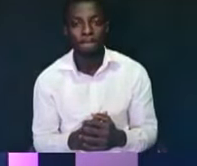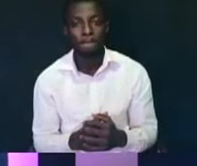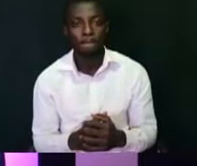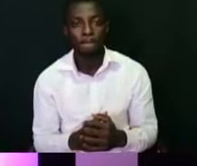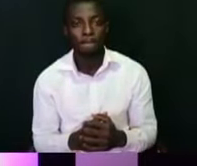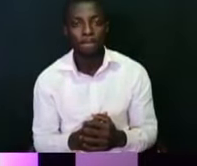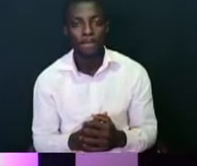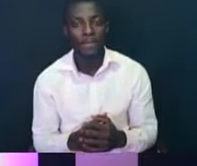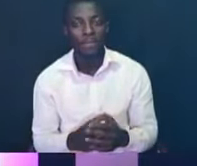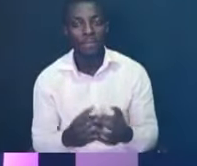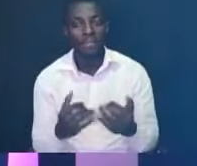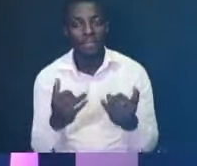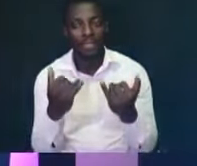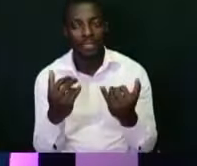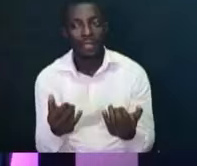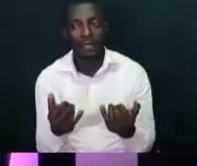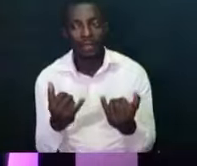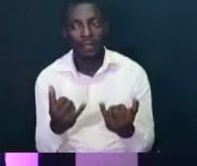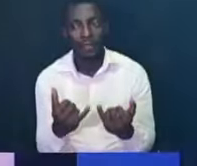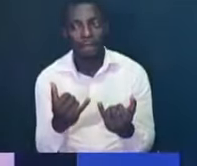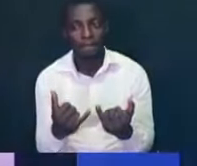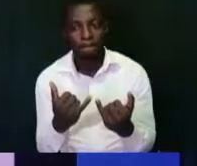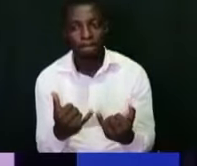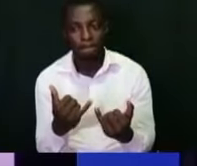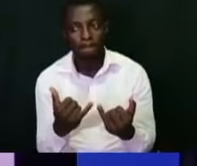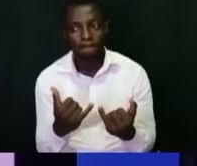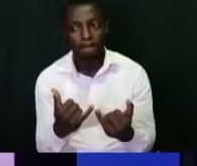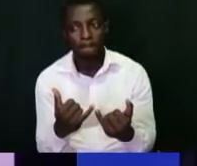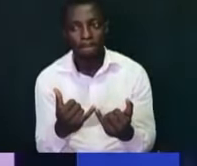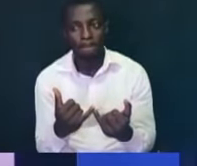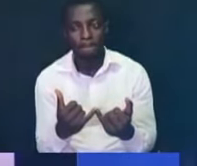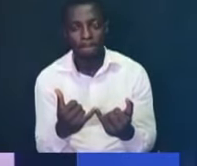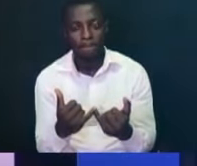it now I will not be be techic